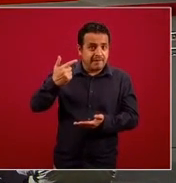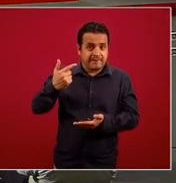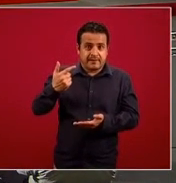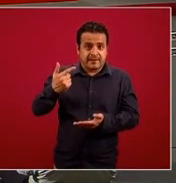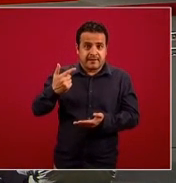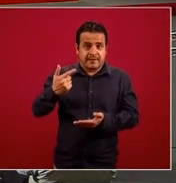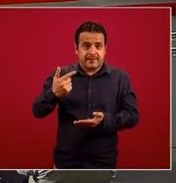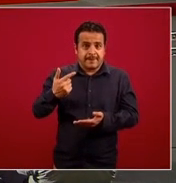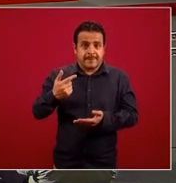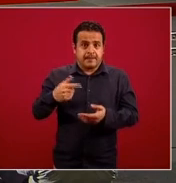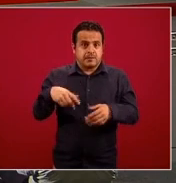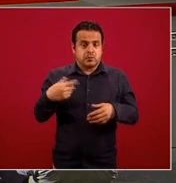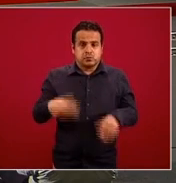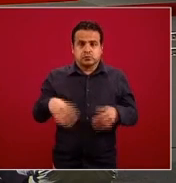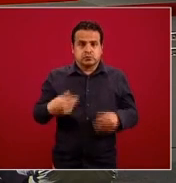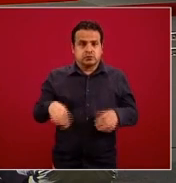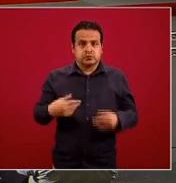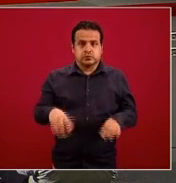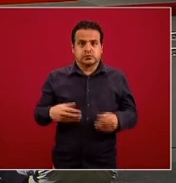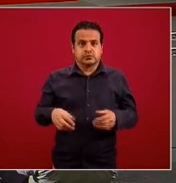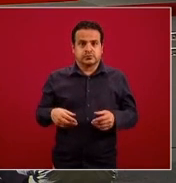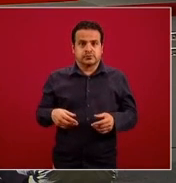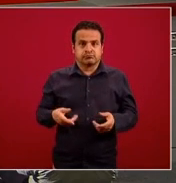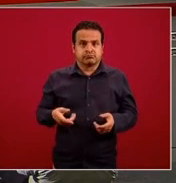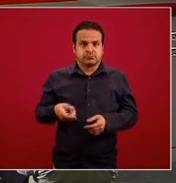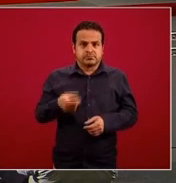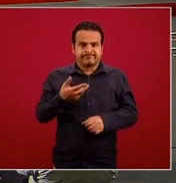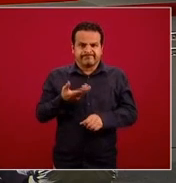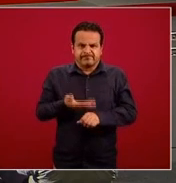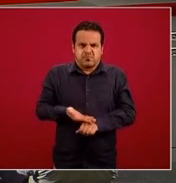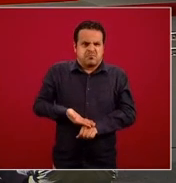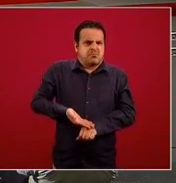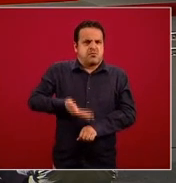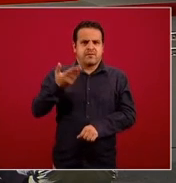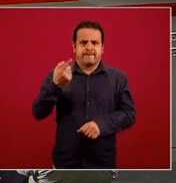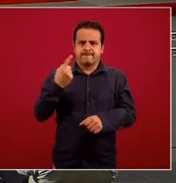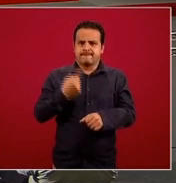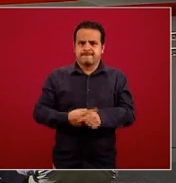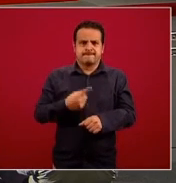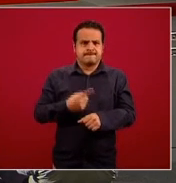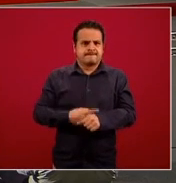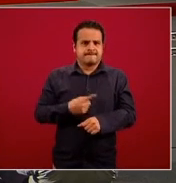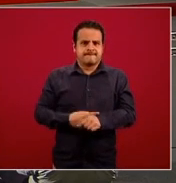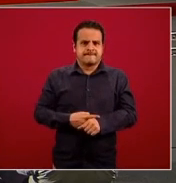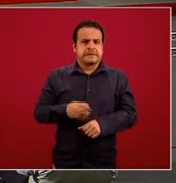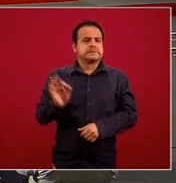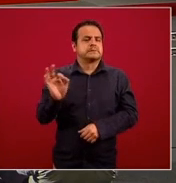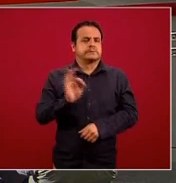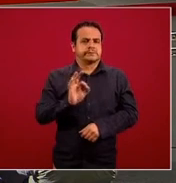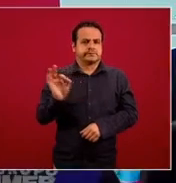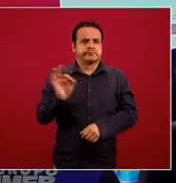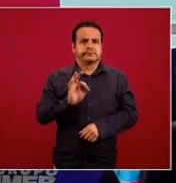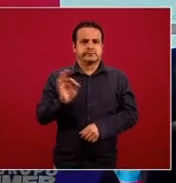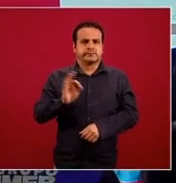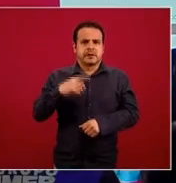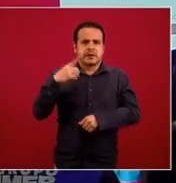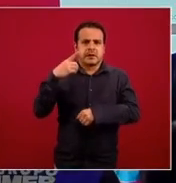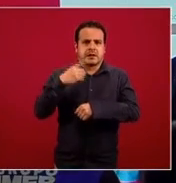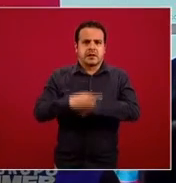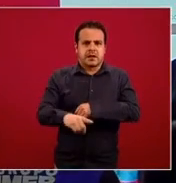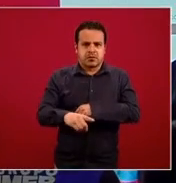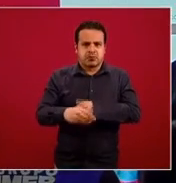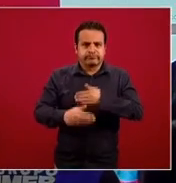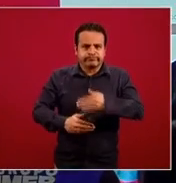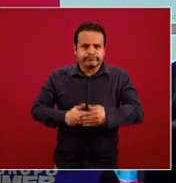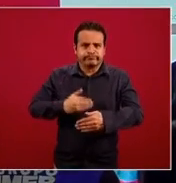So for example, for the severe condition, hospitalized patients curve, meaning these patients exhibit